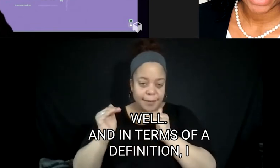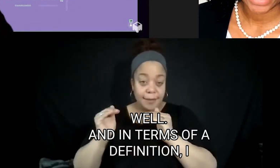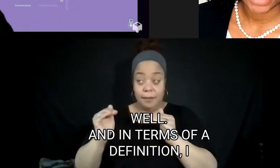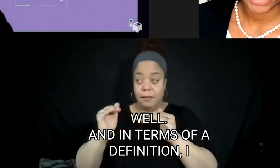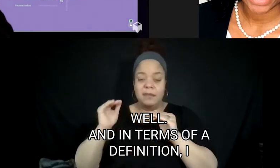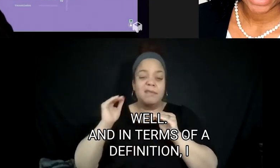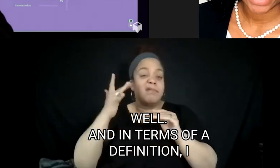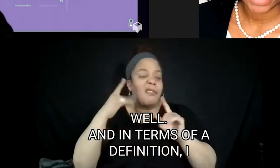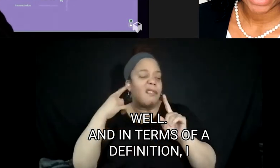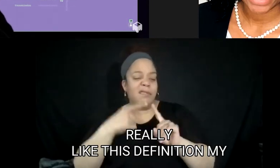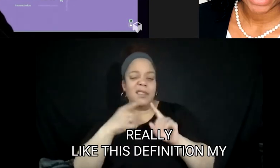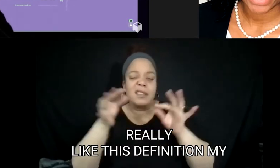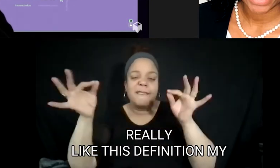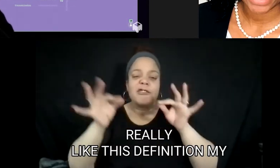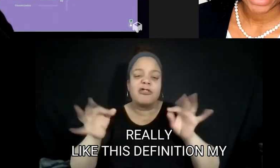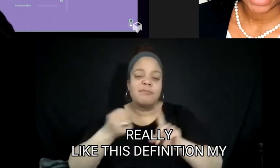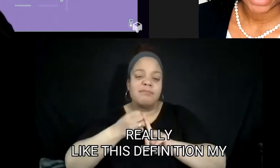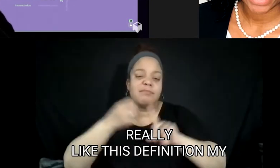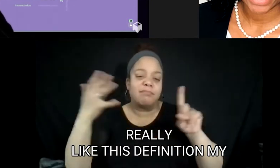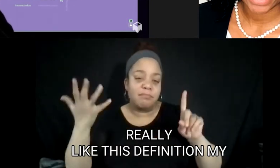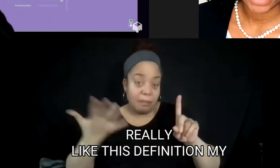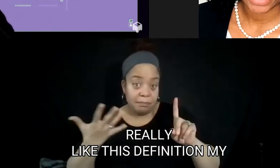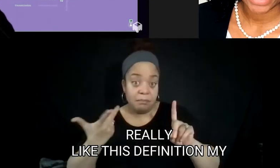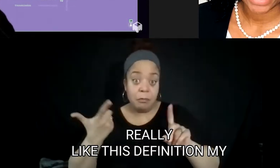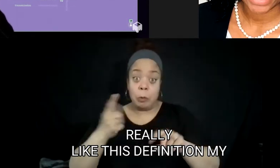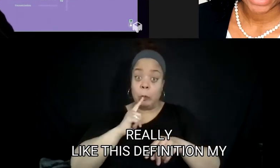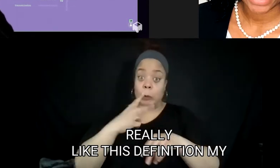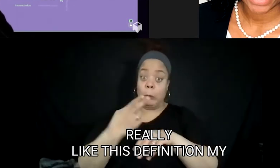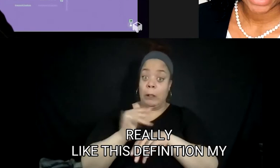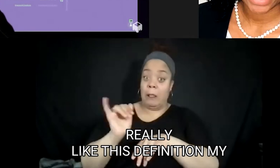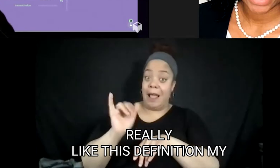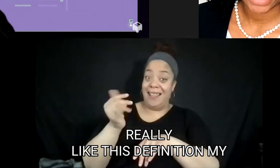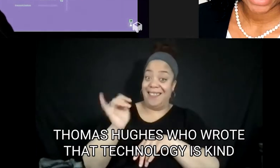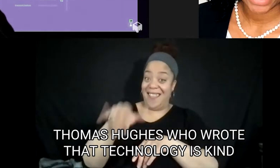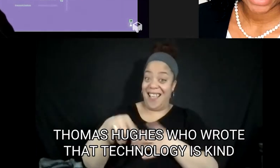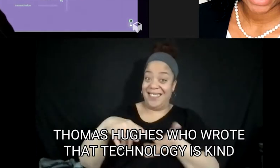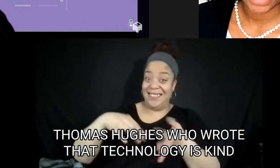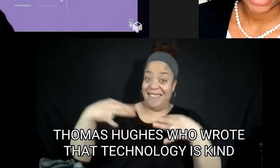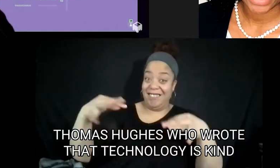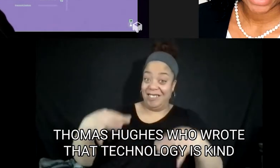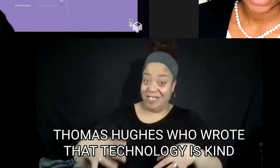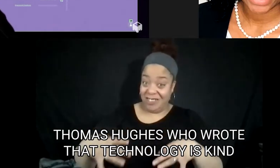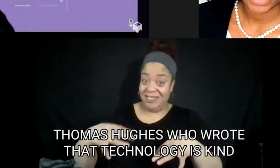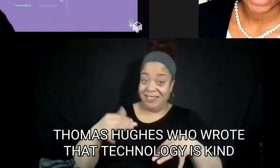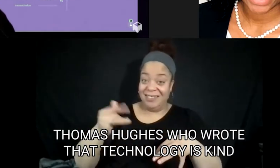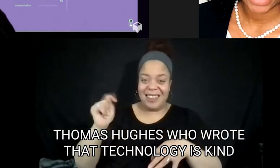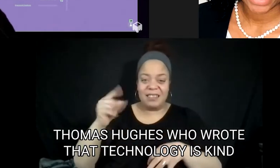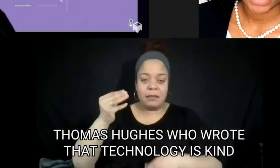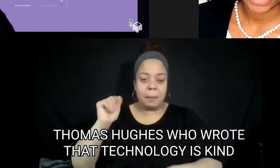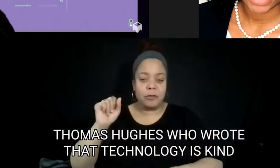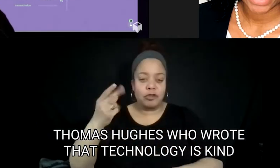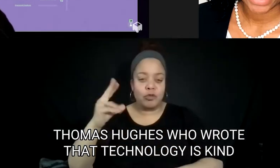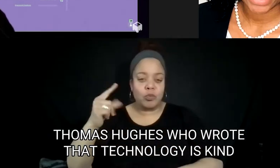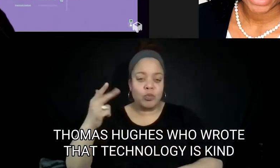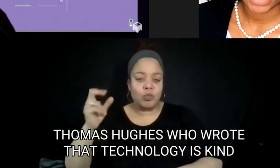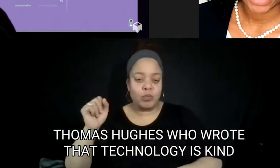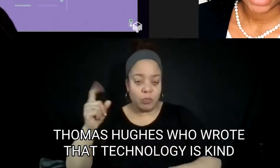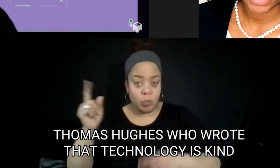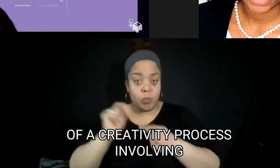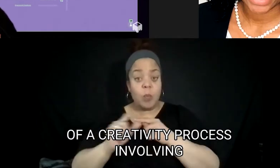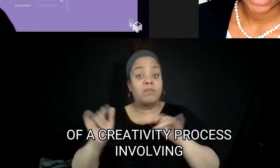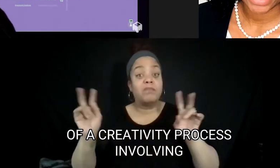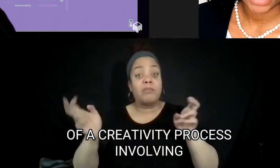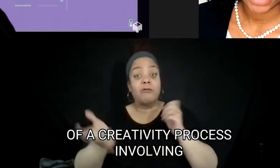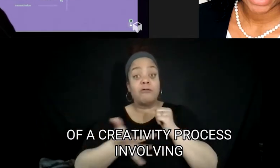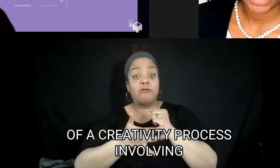wrote that technology is kind of a creativity process involving human ingenuity. But I think the